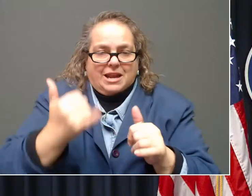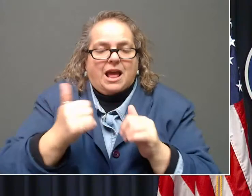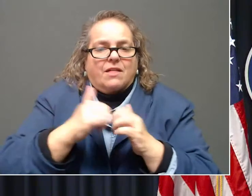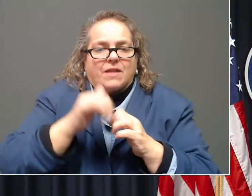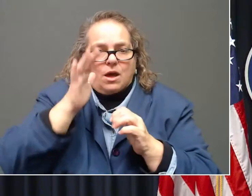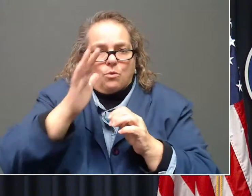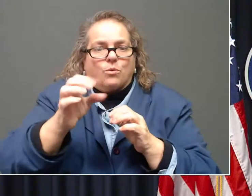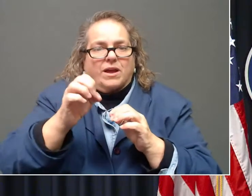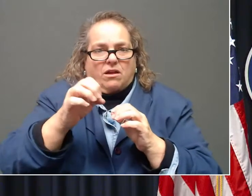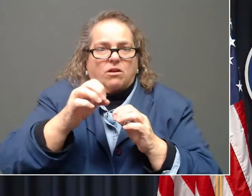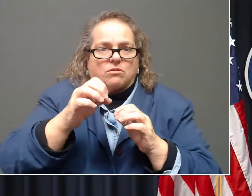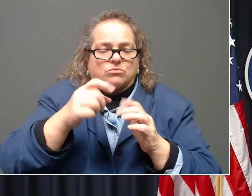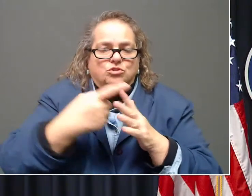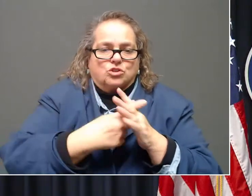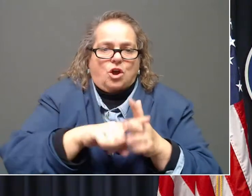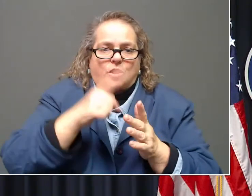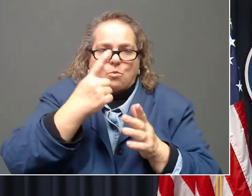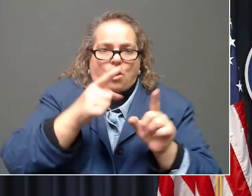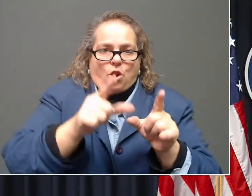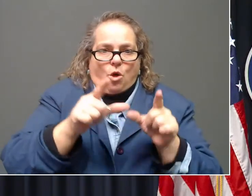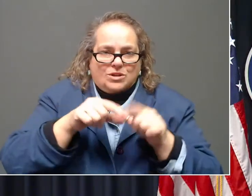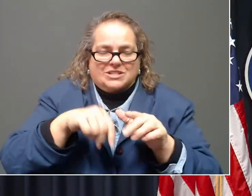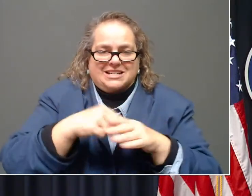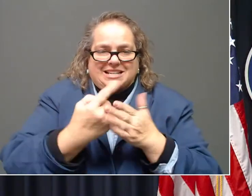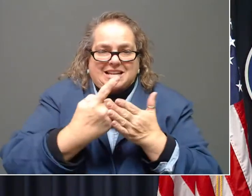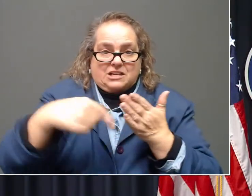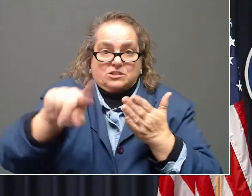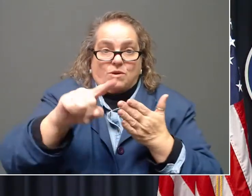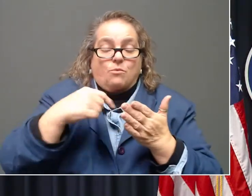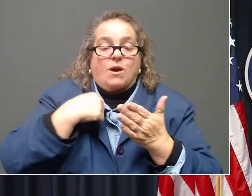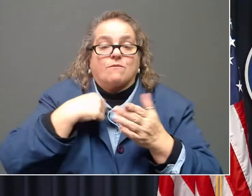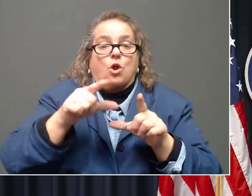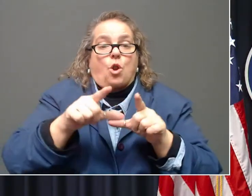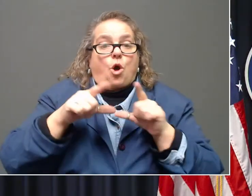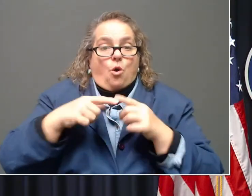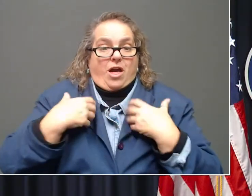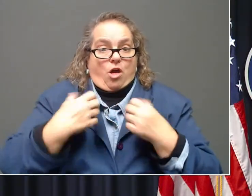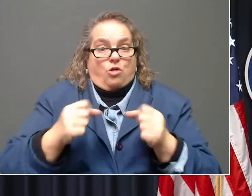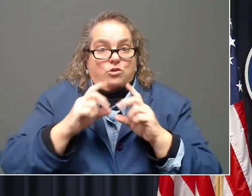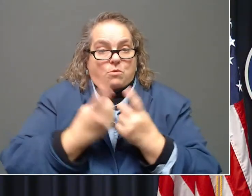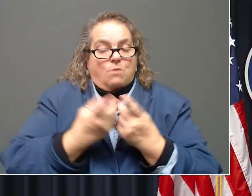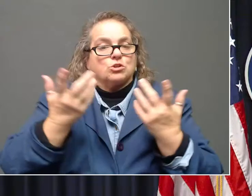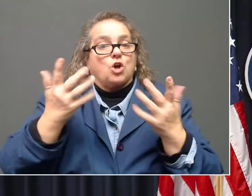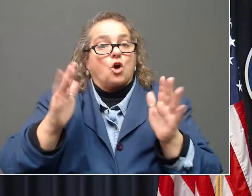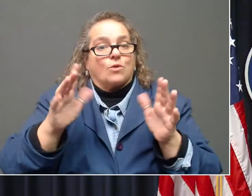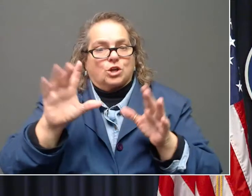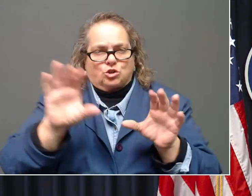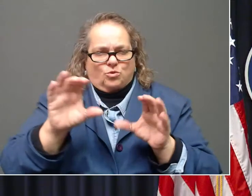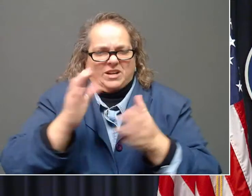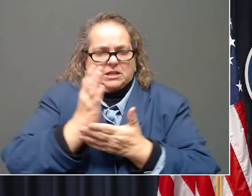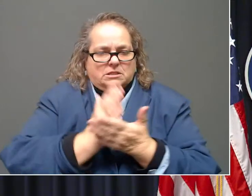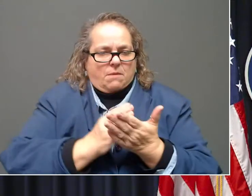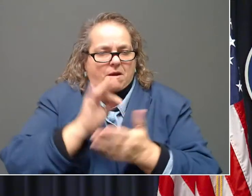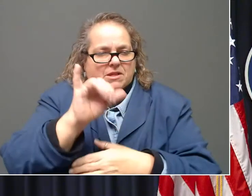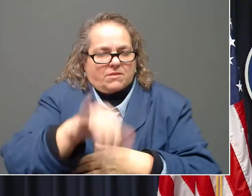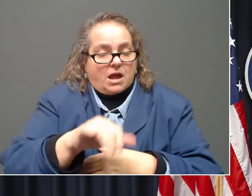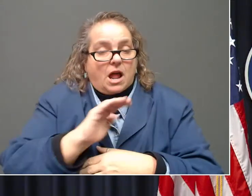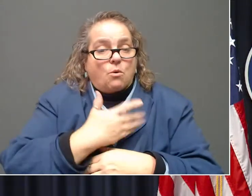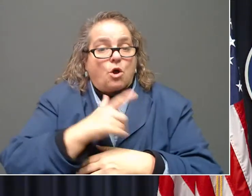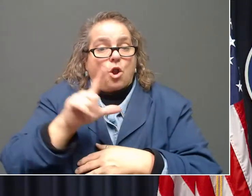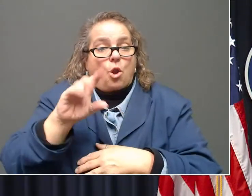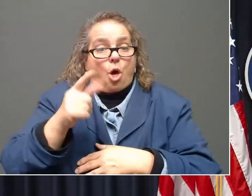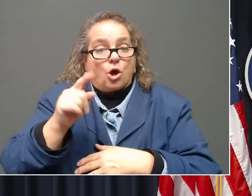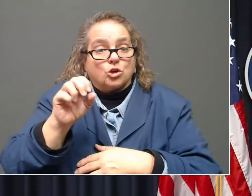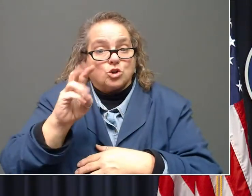about any possible state efforts to help people who don't have access maybe to transportation and can't get to a